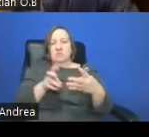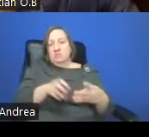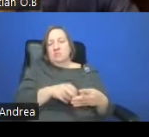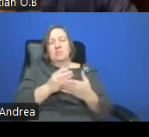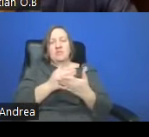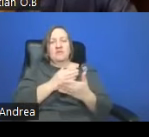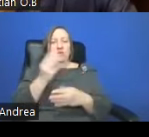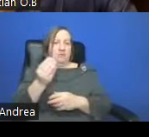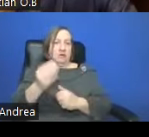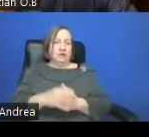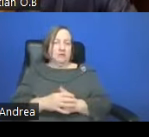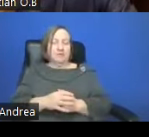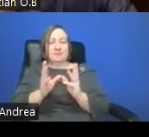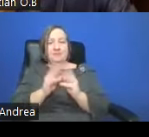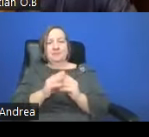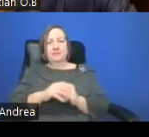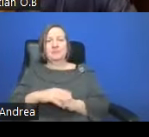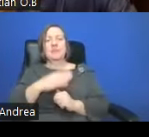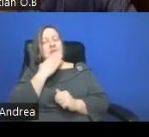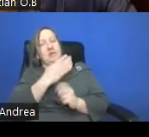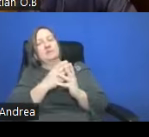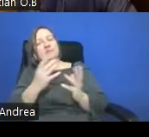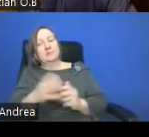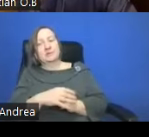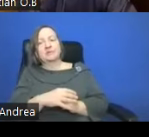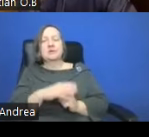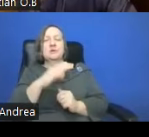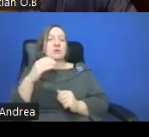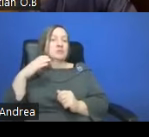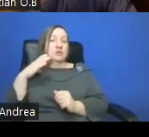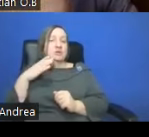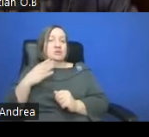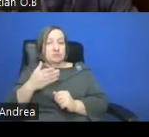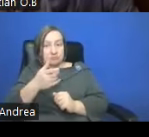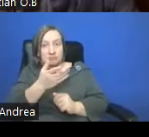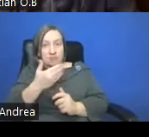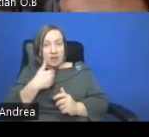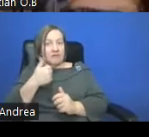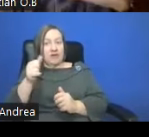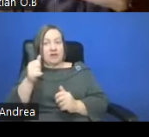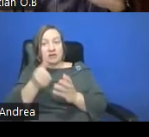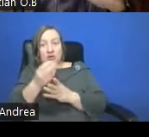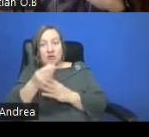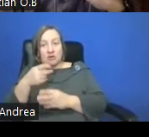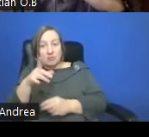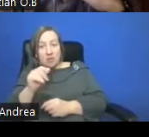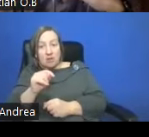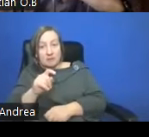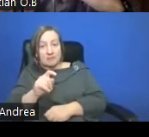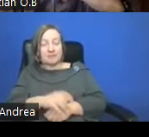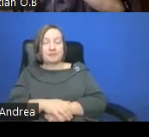the Monday meeting. Thank you so much. Co-chairs, do you have any garden plot